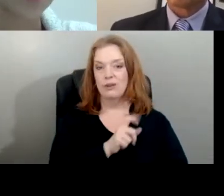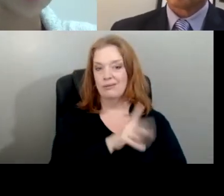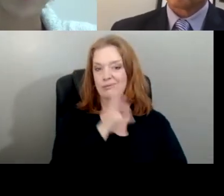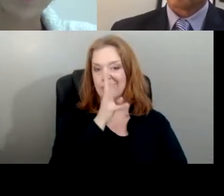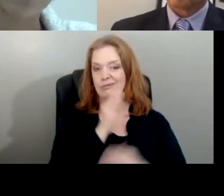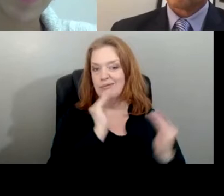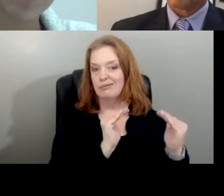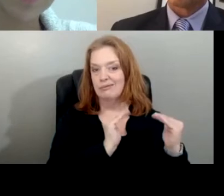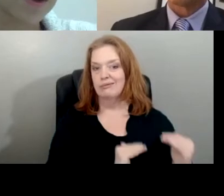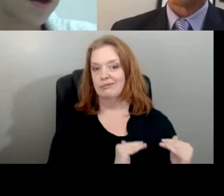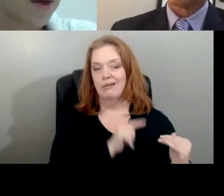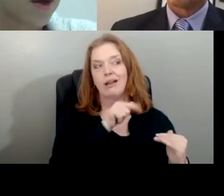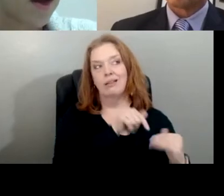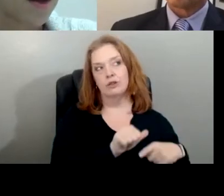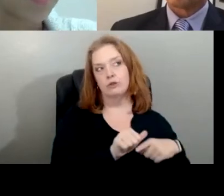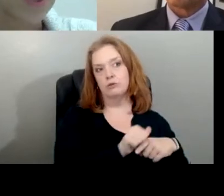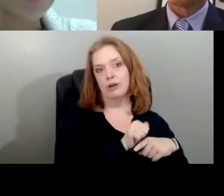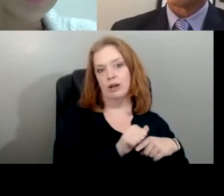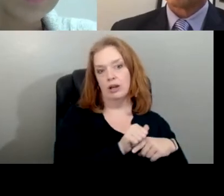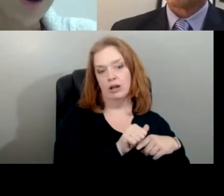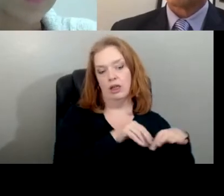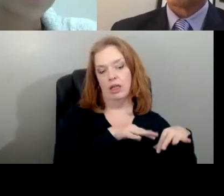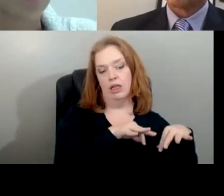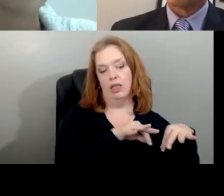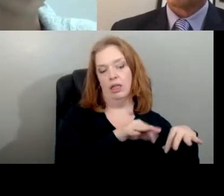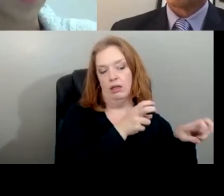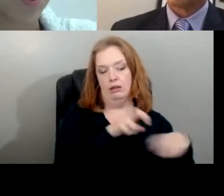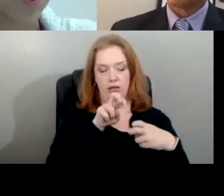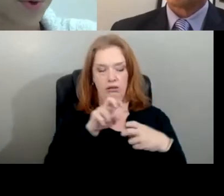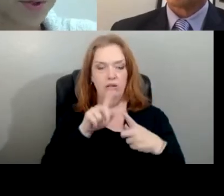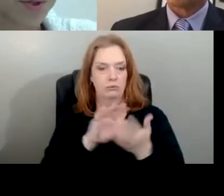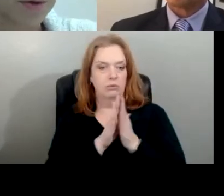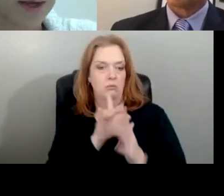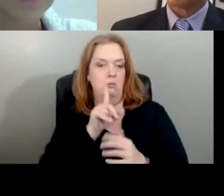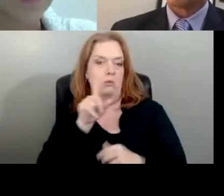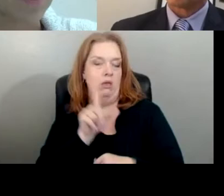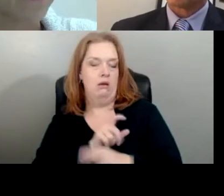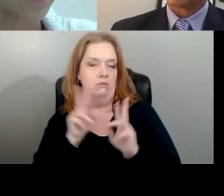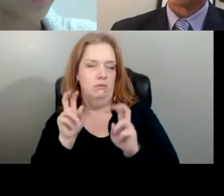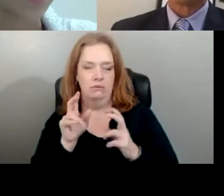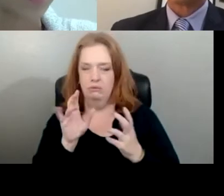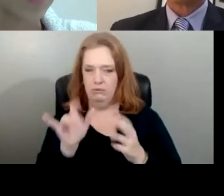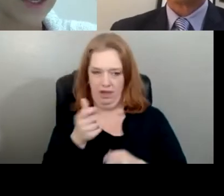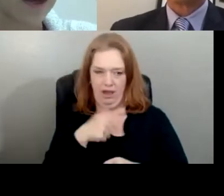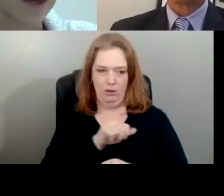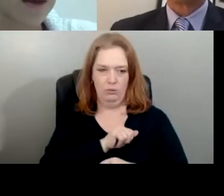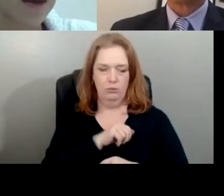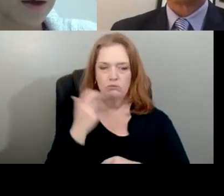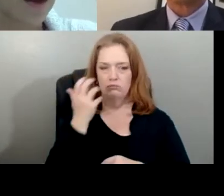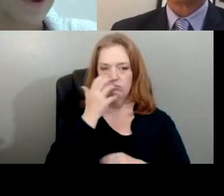as a training ground. Tribal police departments often recruit and send officers to